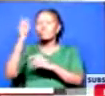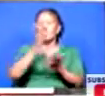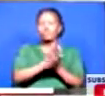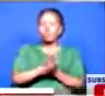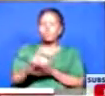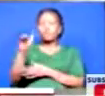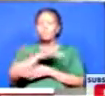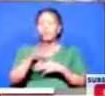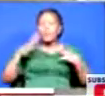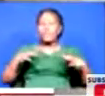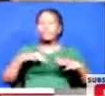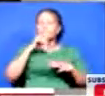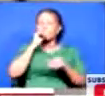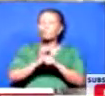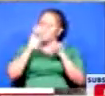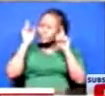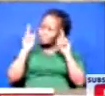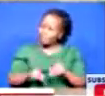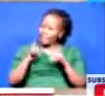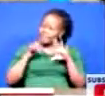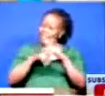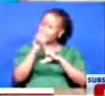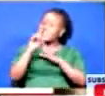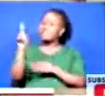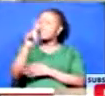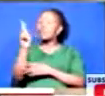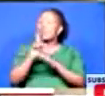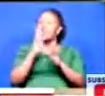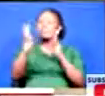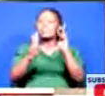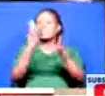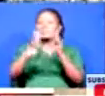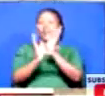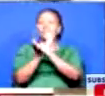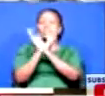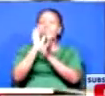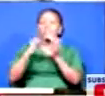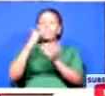promised to attend the swearing-in ceremony that will be held at Kasarani Stadium on 13th of this